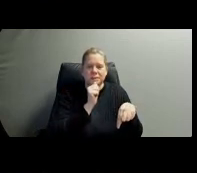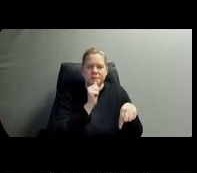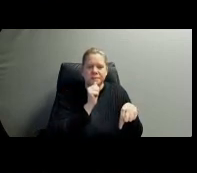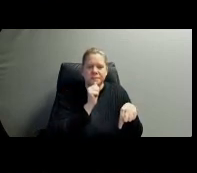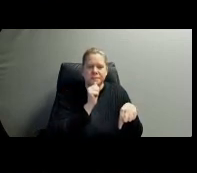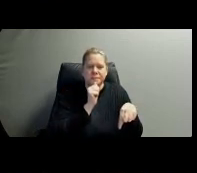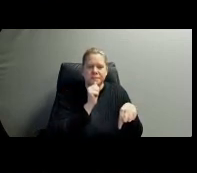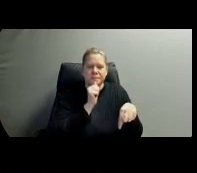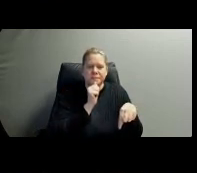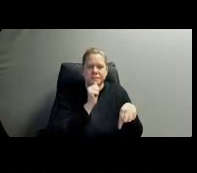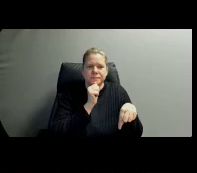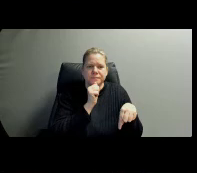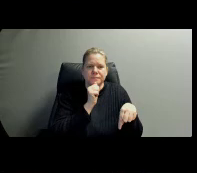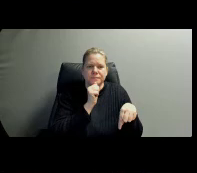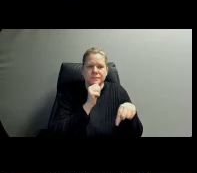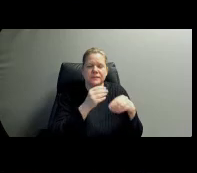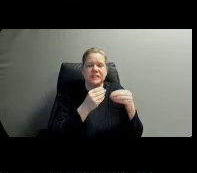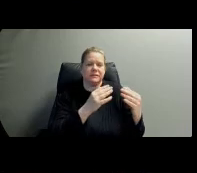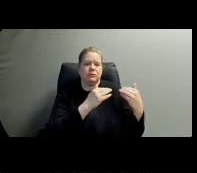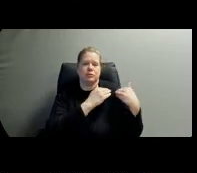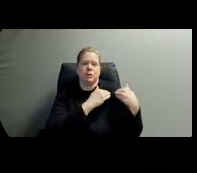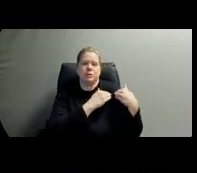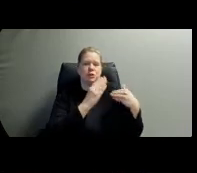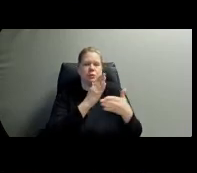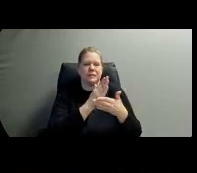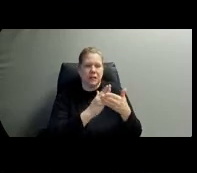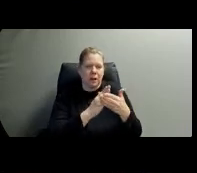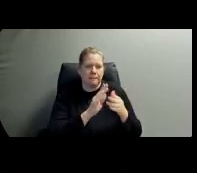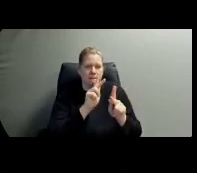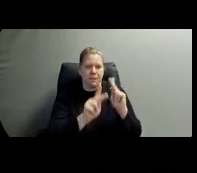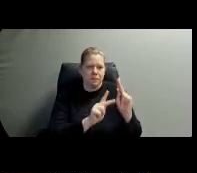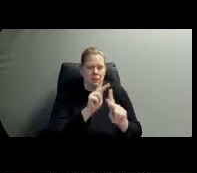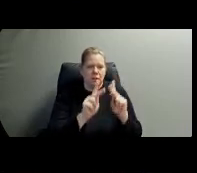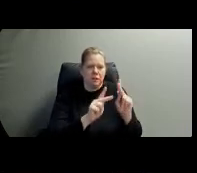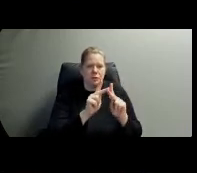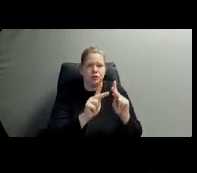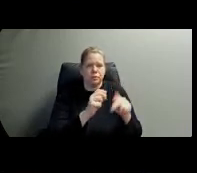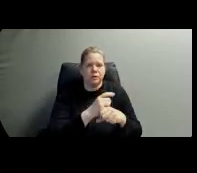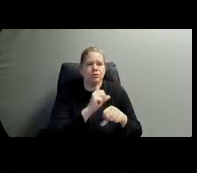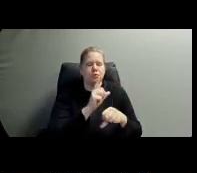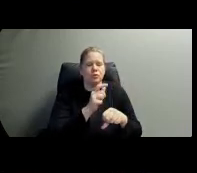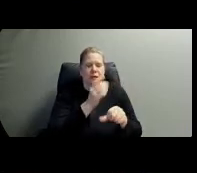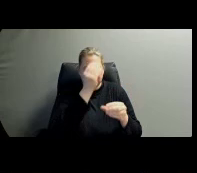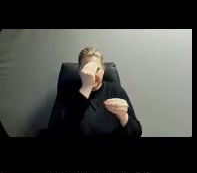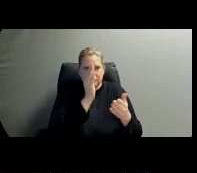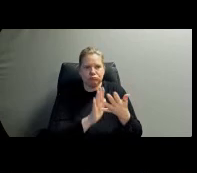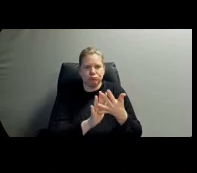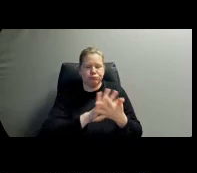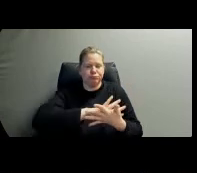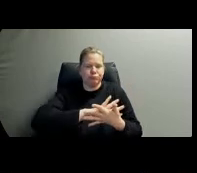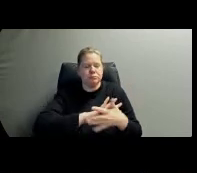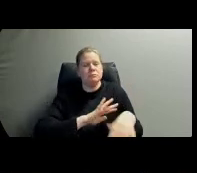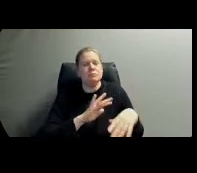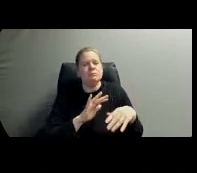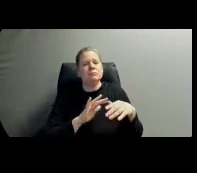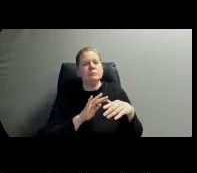giving the responsibility to some people or some technology to anonymize the data, right? And we have had multiple scenarios where even